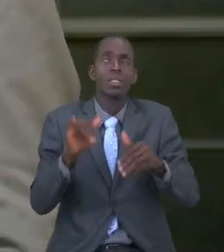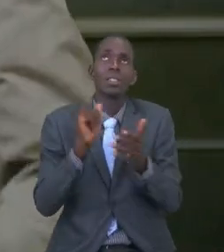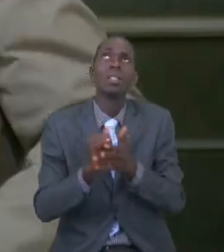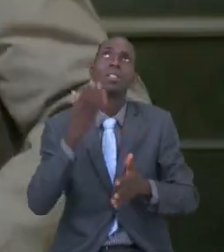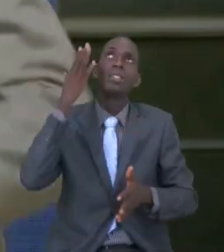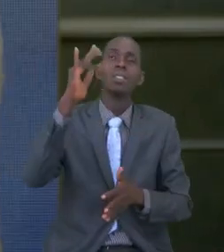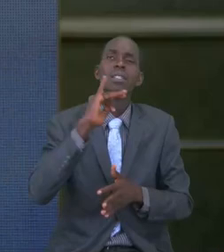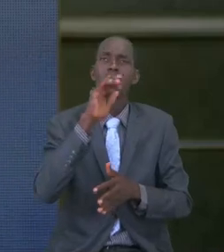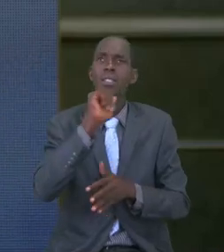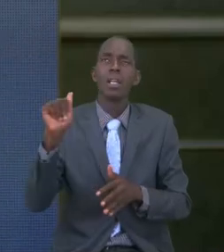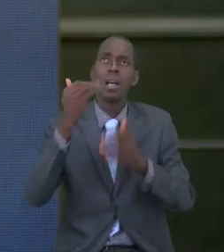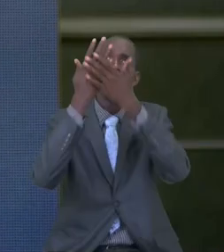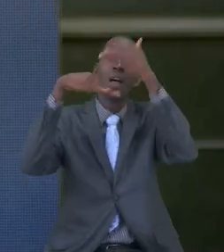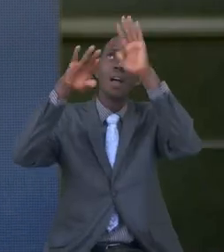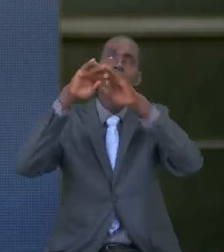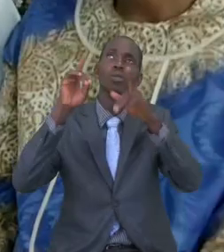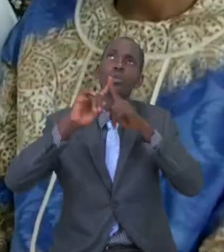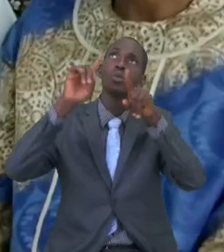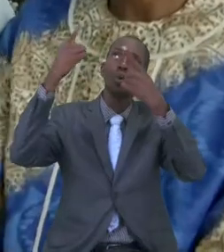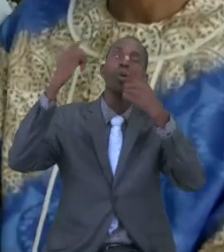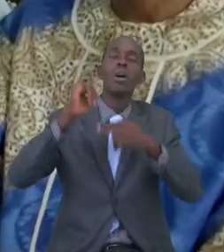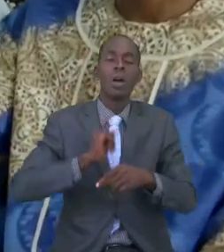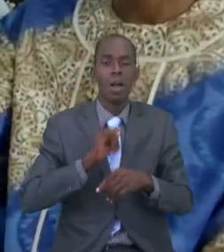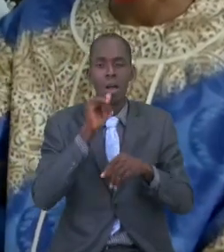to gain. I am moving on.